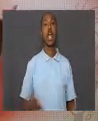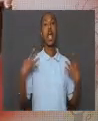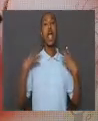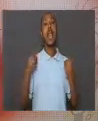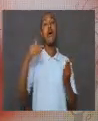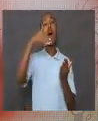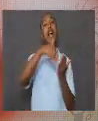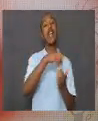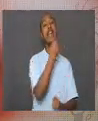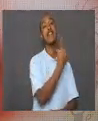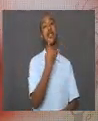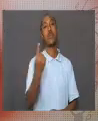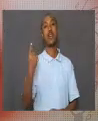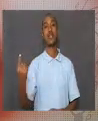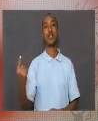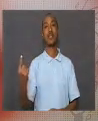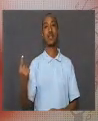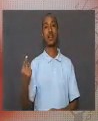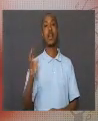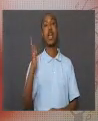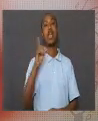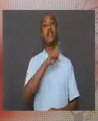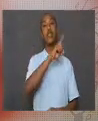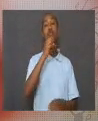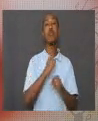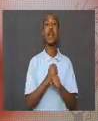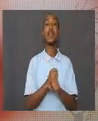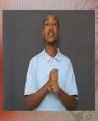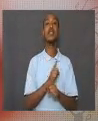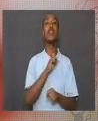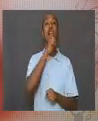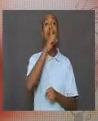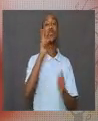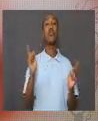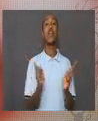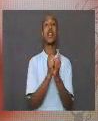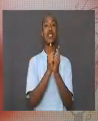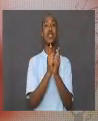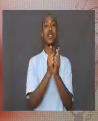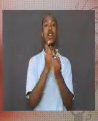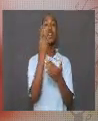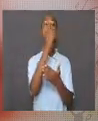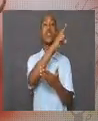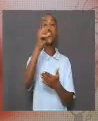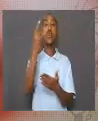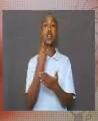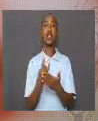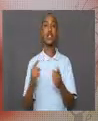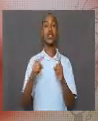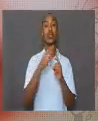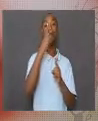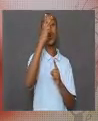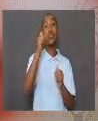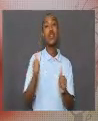Hello again, everyone. If you made the right connections, your list should show the